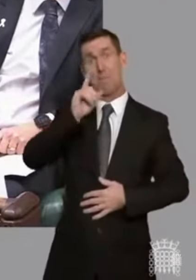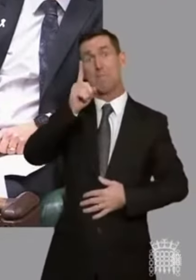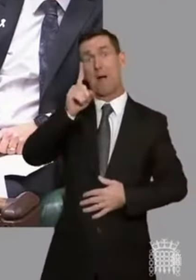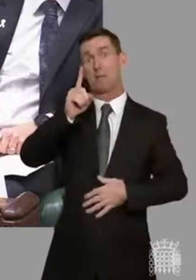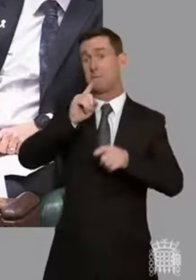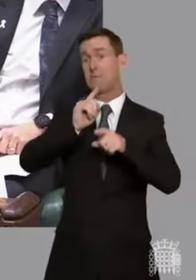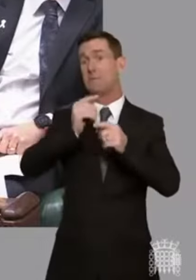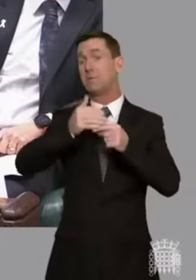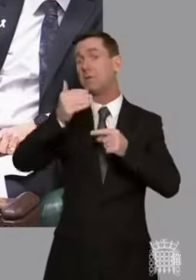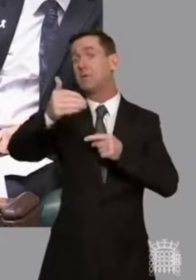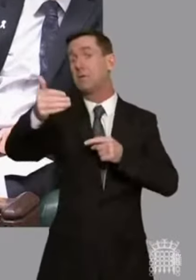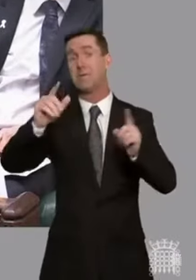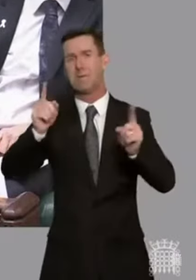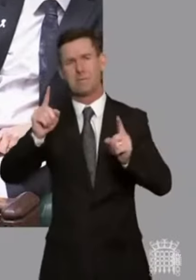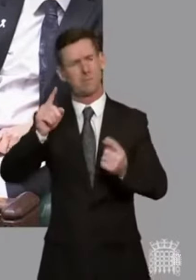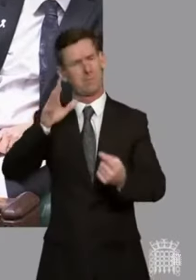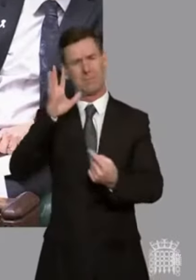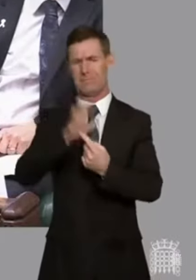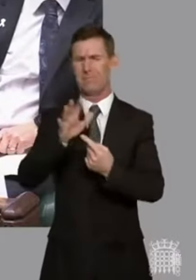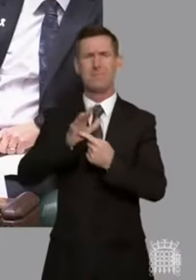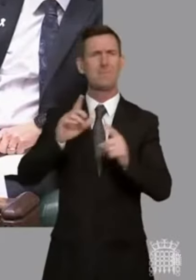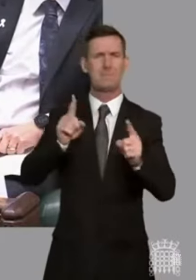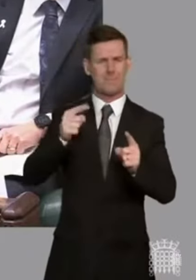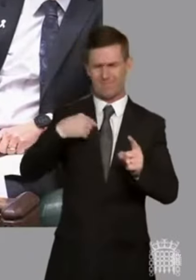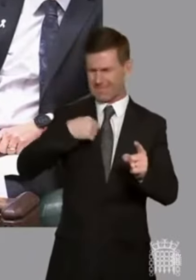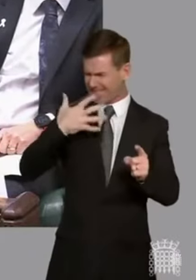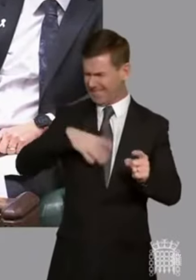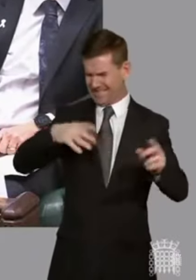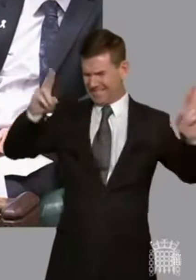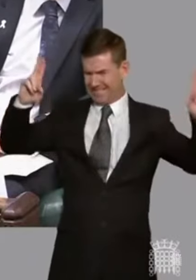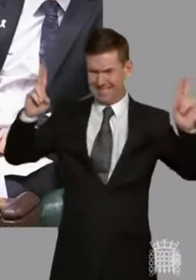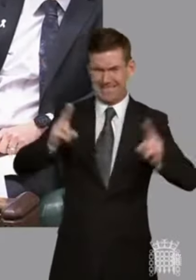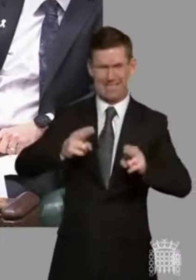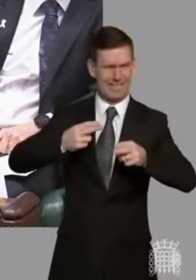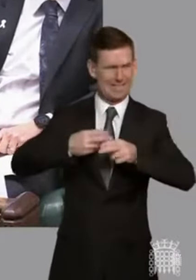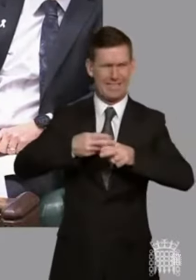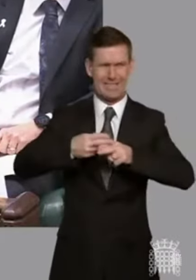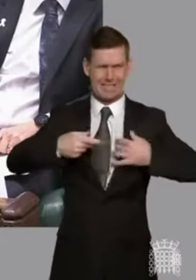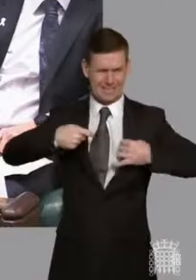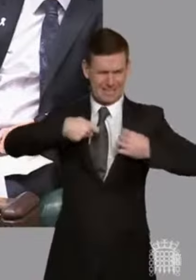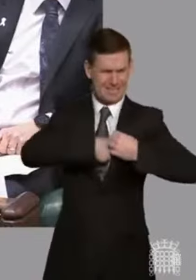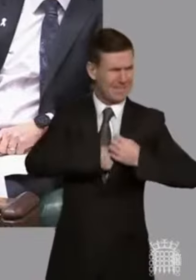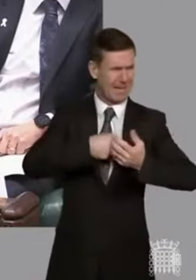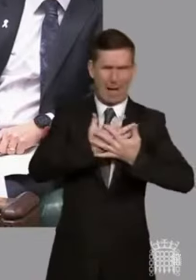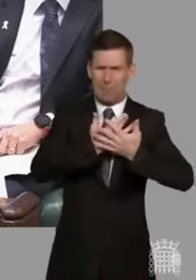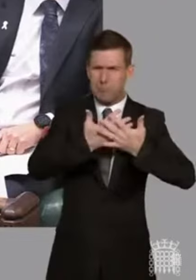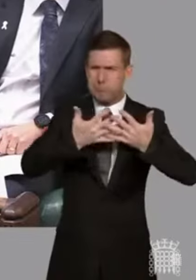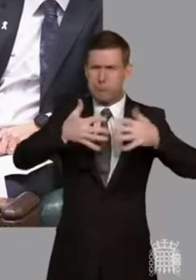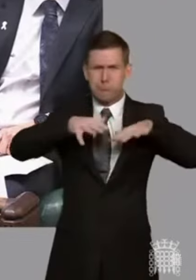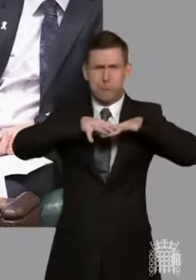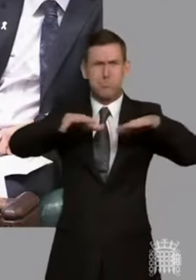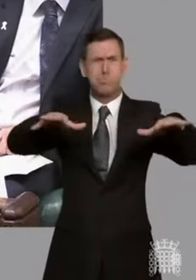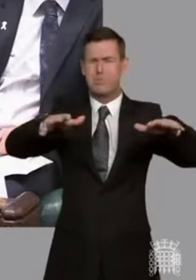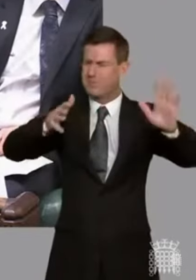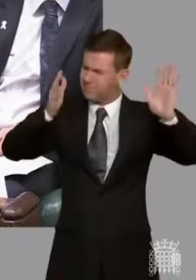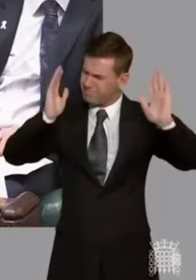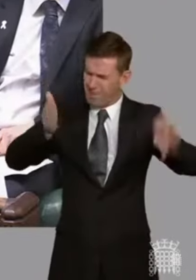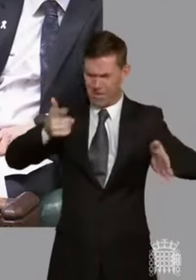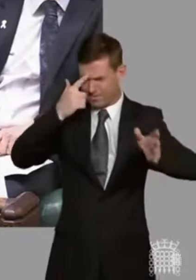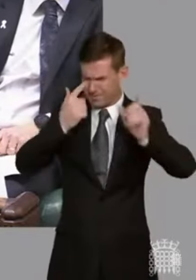of the crisis engulfing too many of our communities, we need a whole system, cross-government approach to tackle the